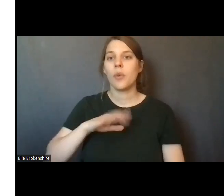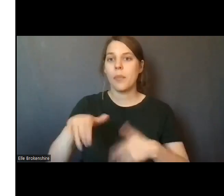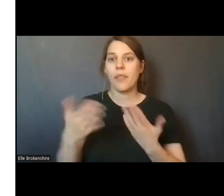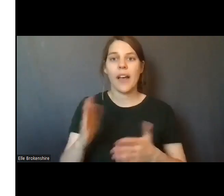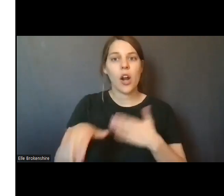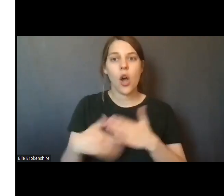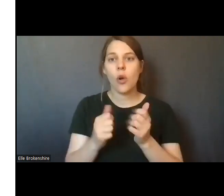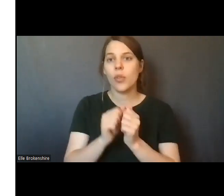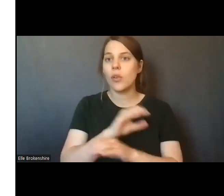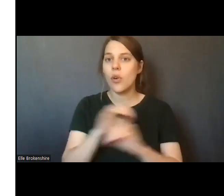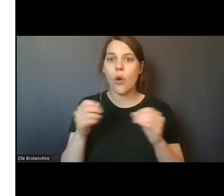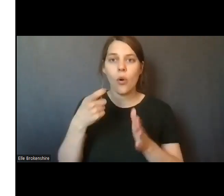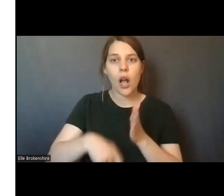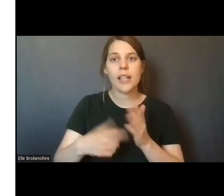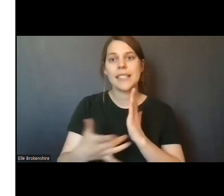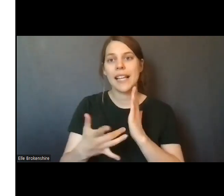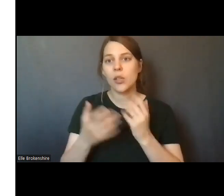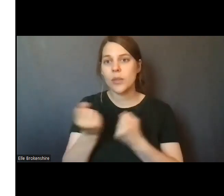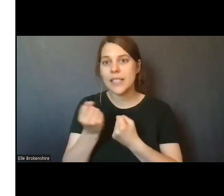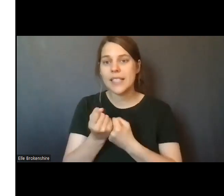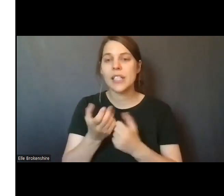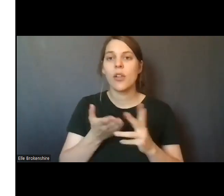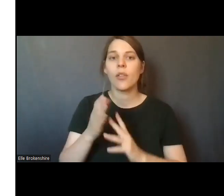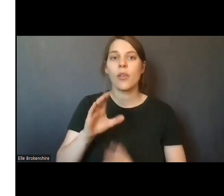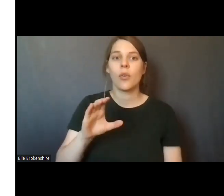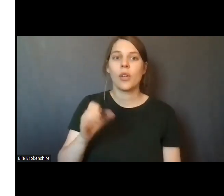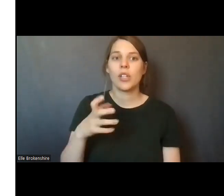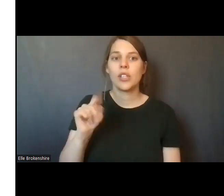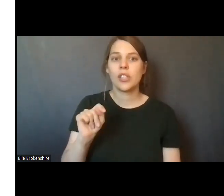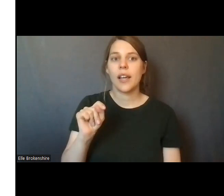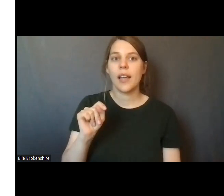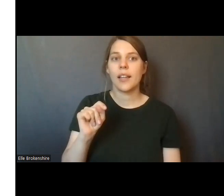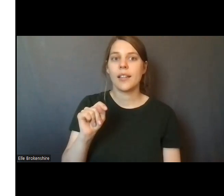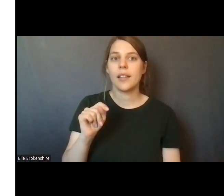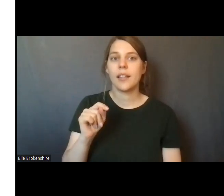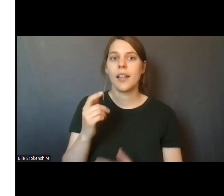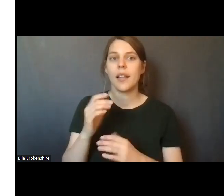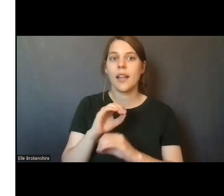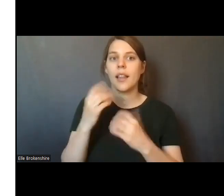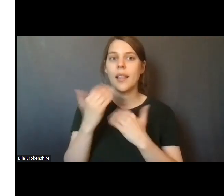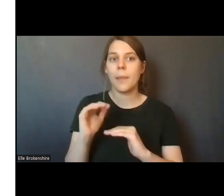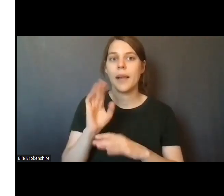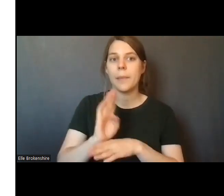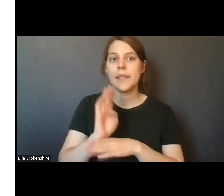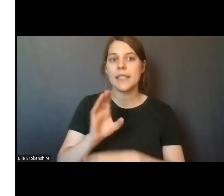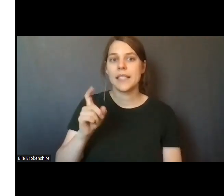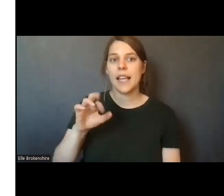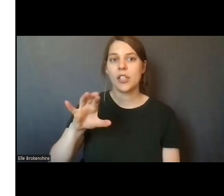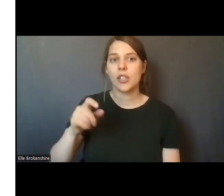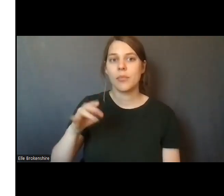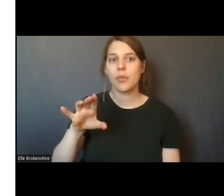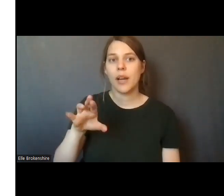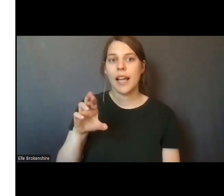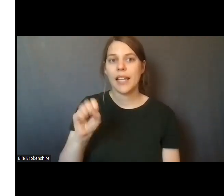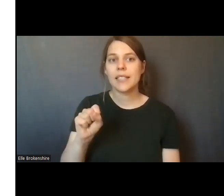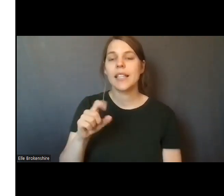technical assistance through Chatham Women's Business Enterprise. This nonprofit CDFI was born at the height of the